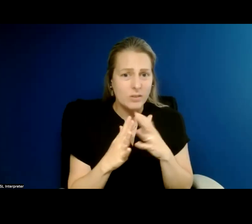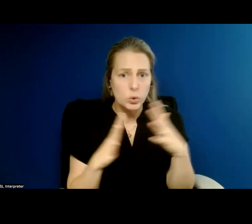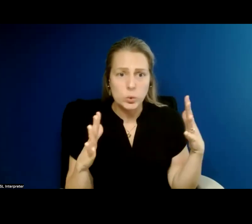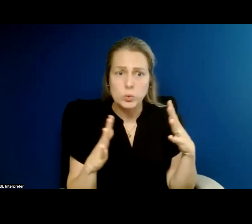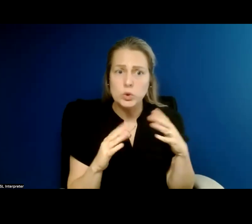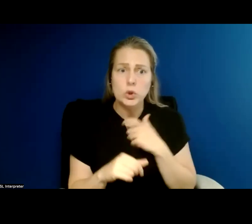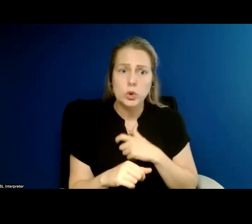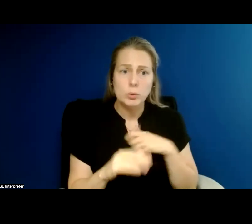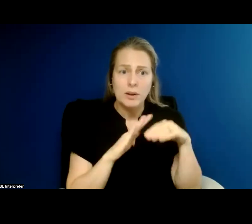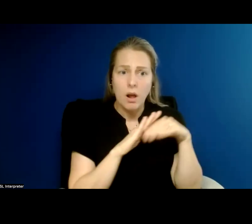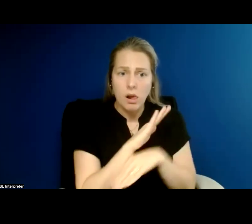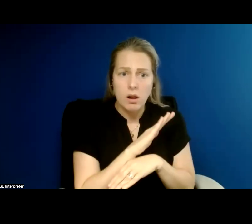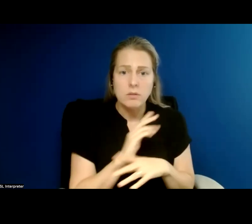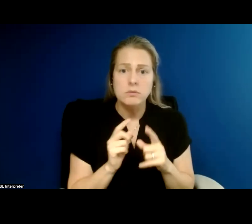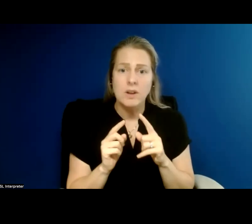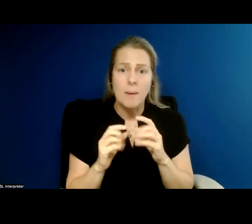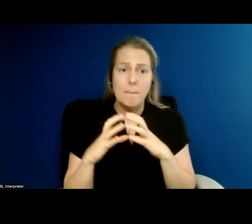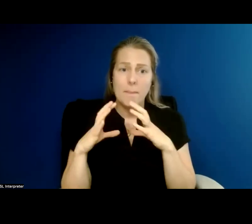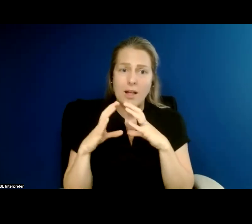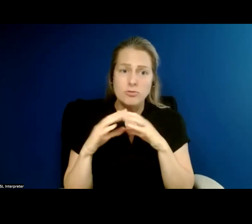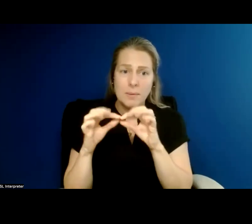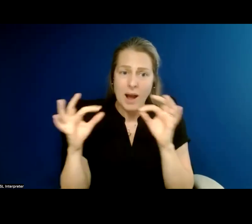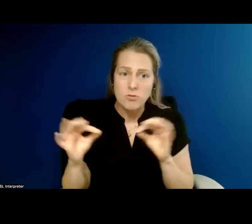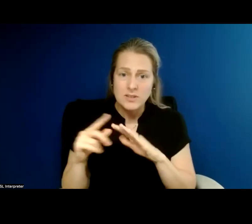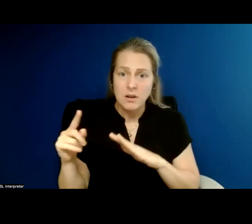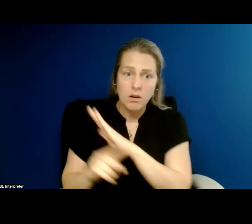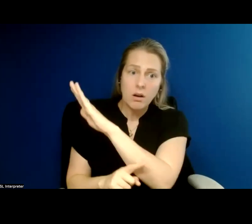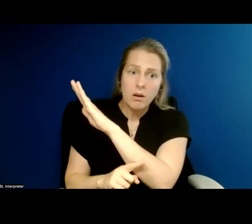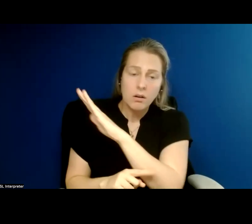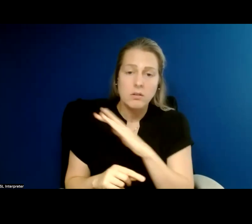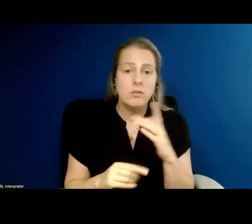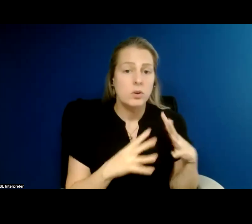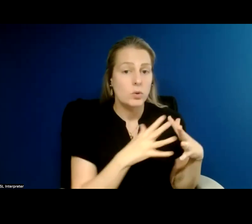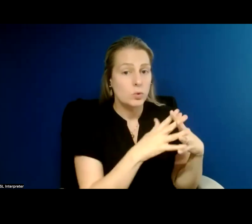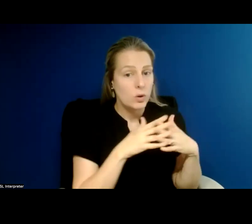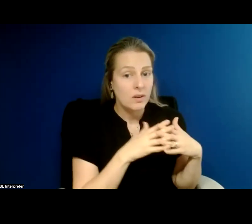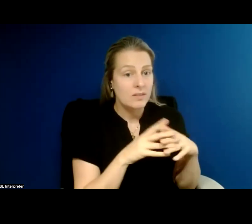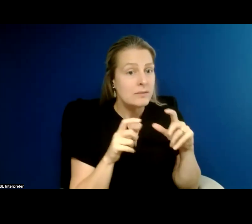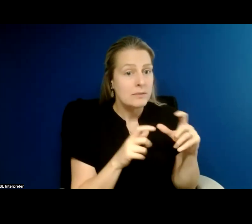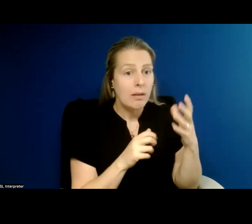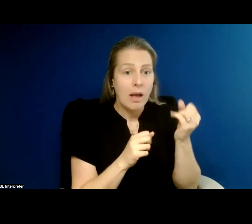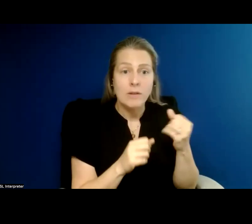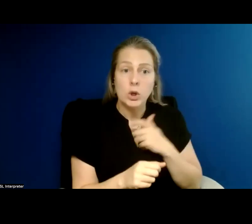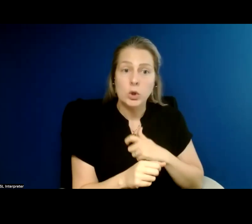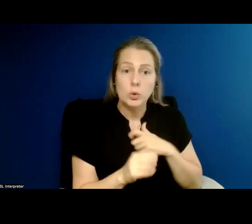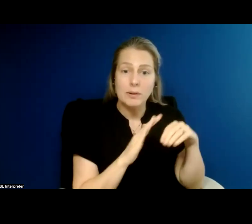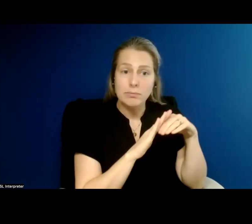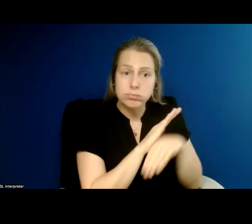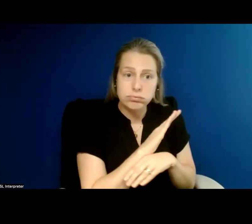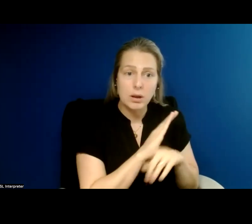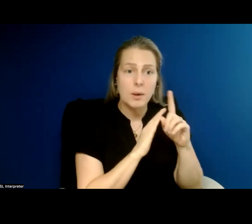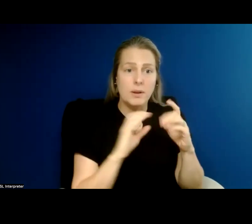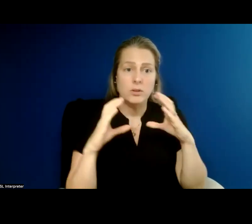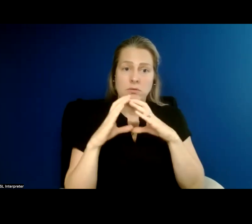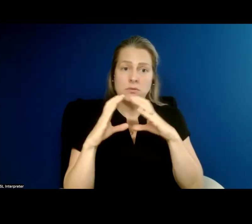planetary boundaries, whereas the United States and all high-income countries still have actually human shortfall, but huge overshoot of planetary boundaries. So countries are